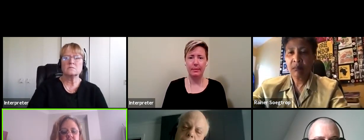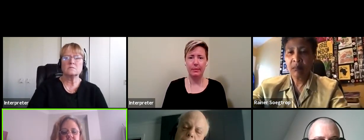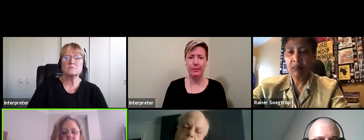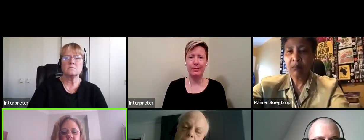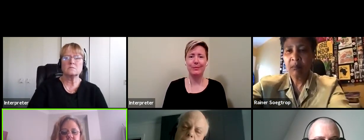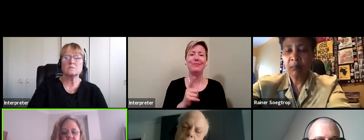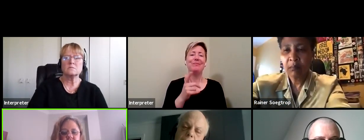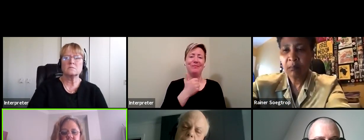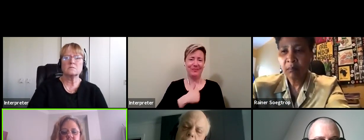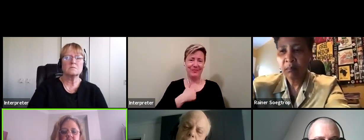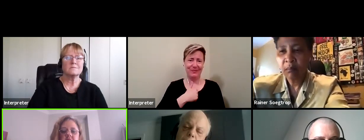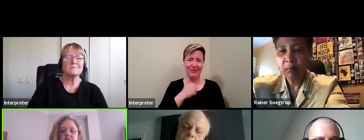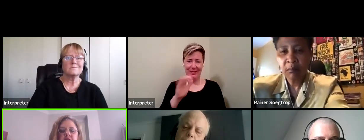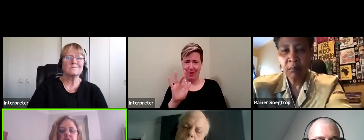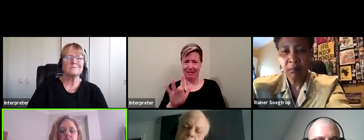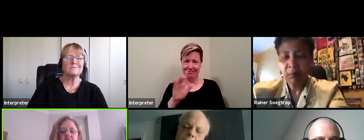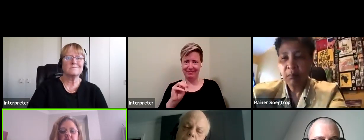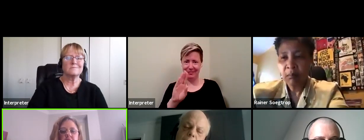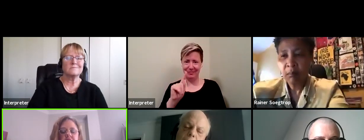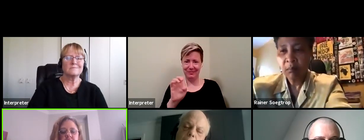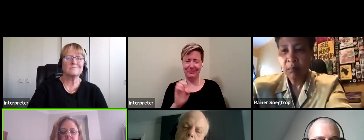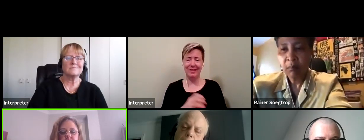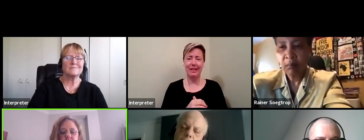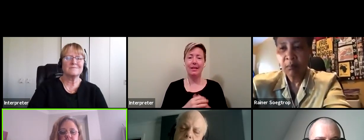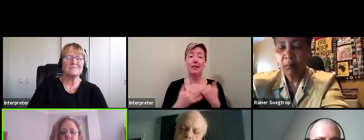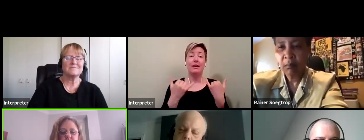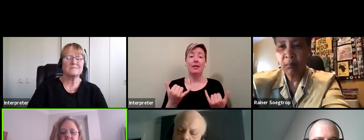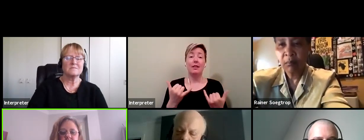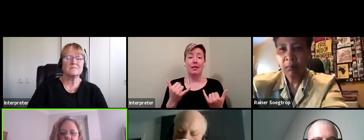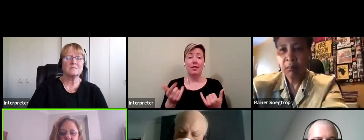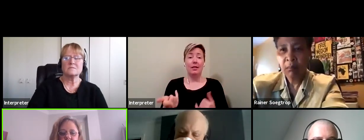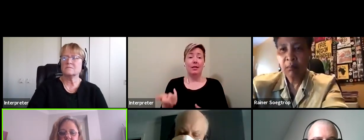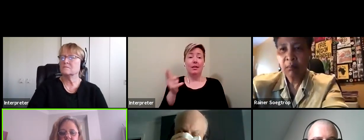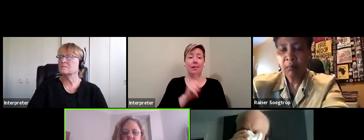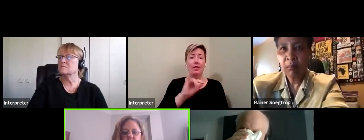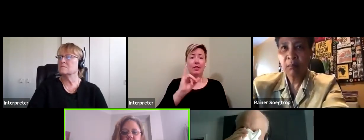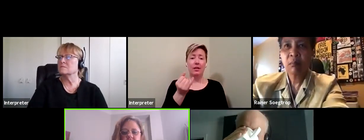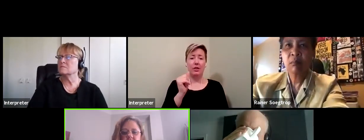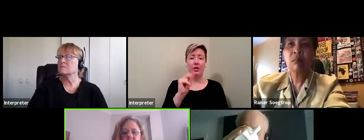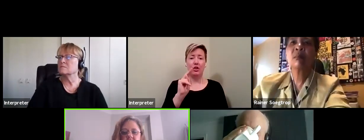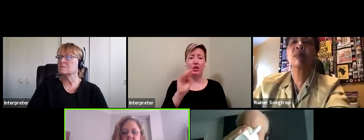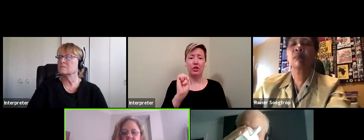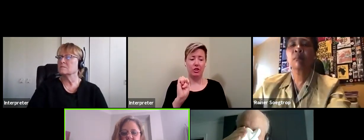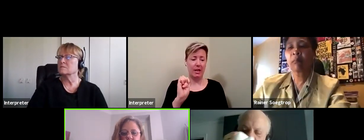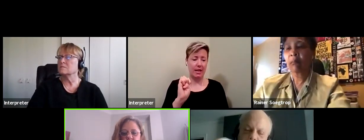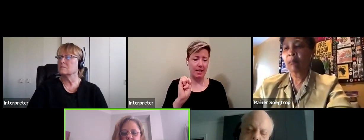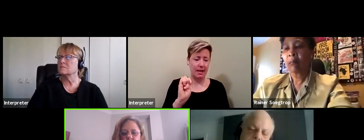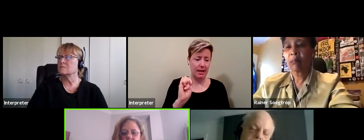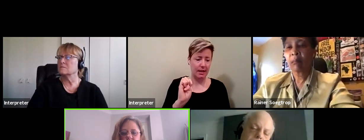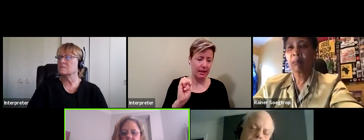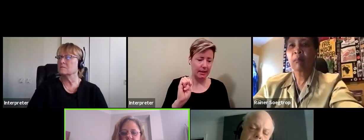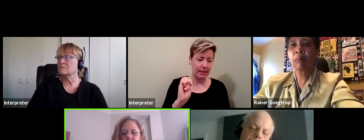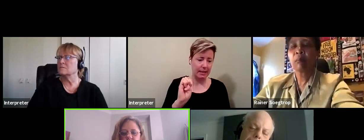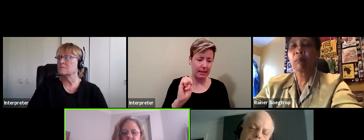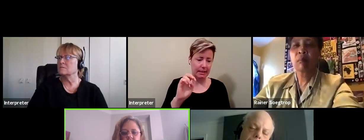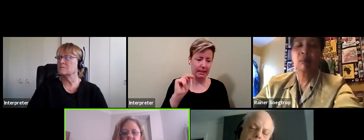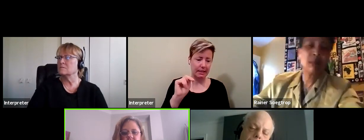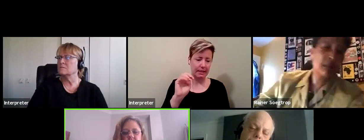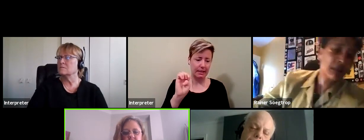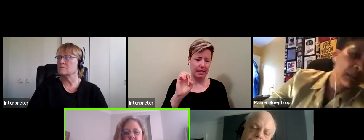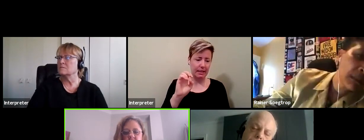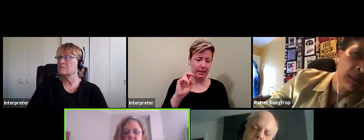Sorry, forgot to unmute there for a second. So we're now going to turn to Jane Mevis. She is a staff lawyer and